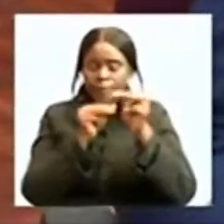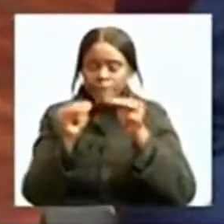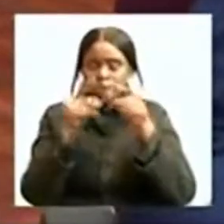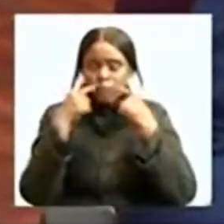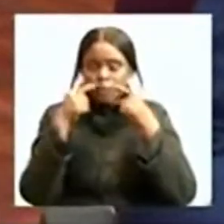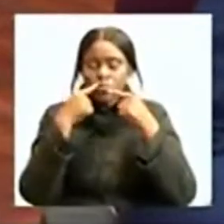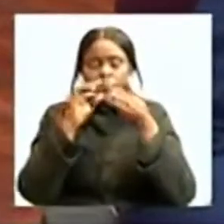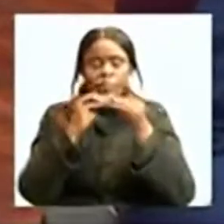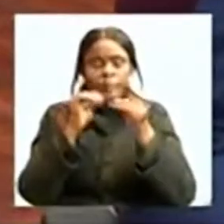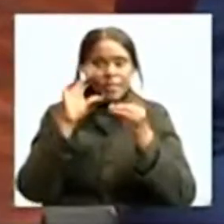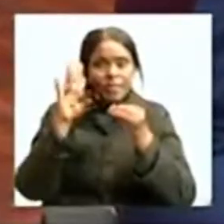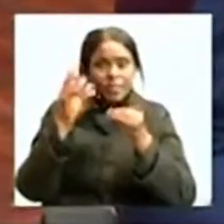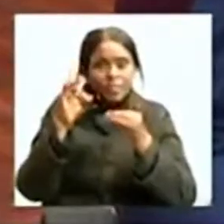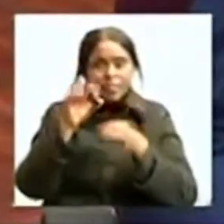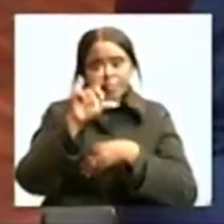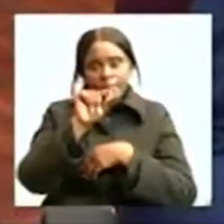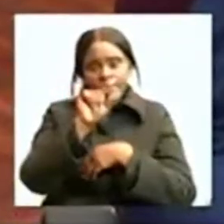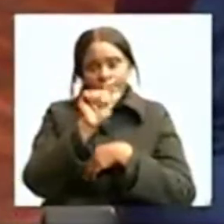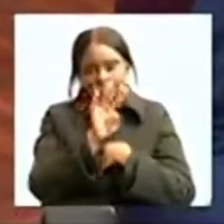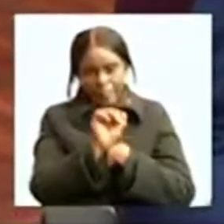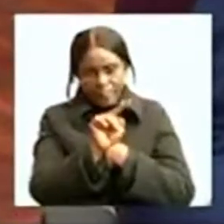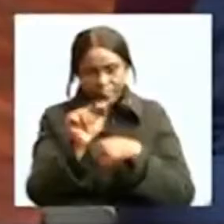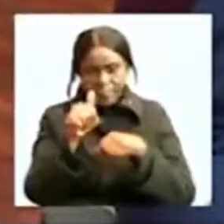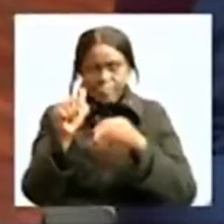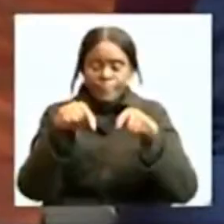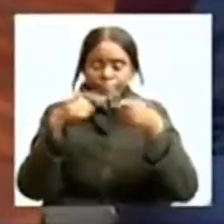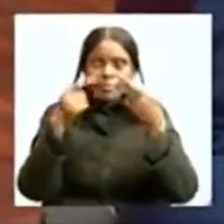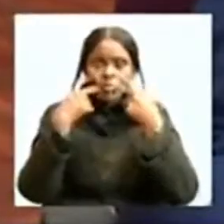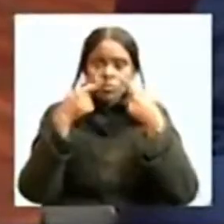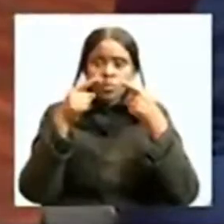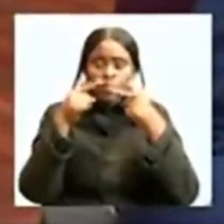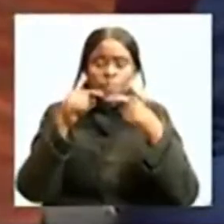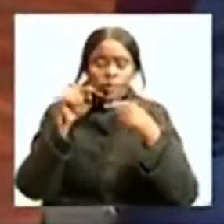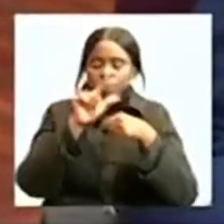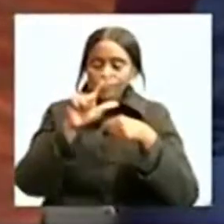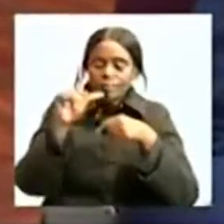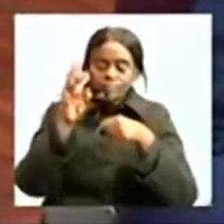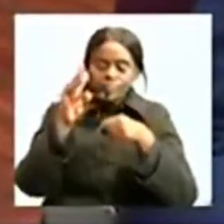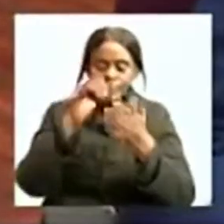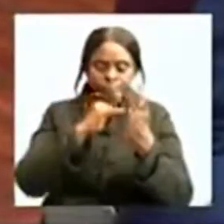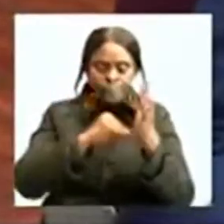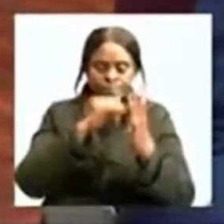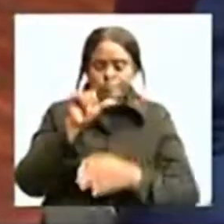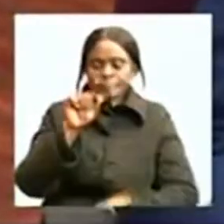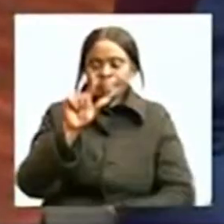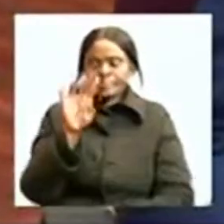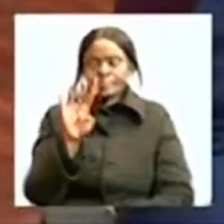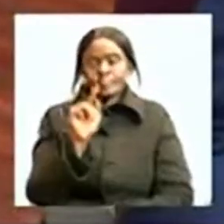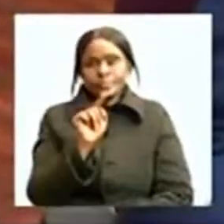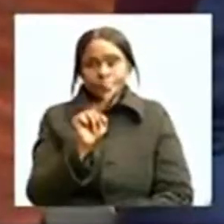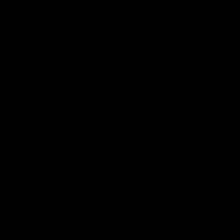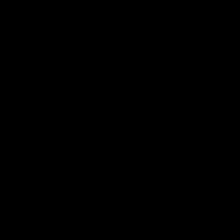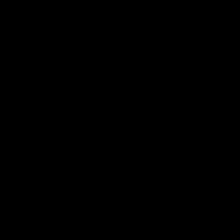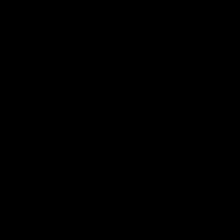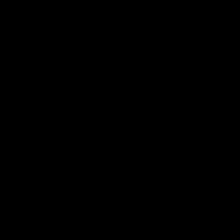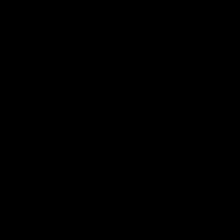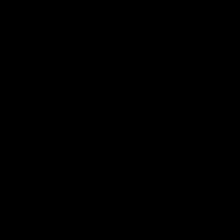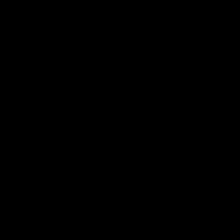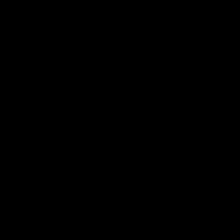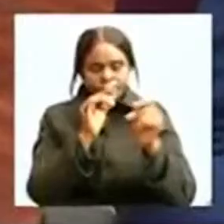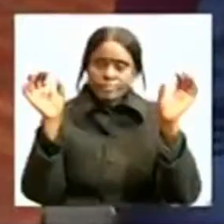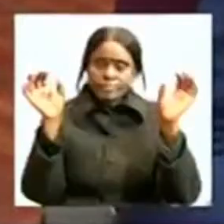Circular number 7 of 2024, issued on 26th January 2024, implemented